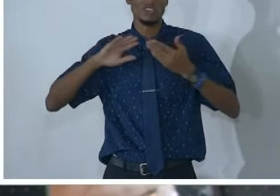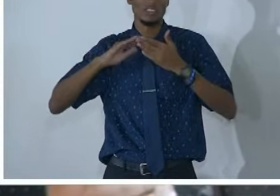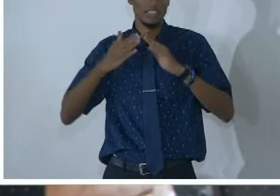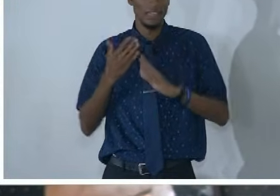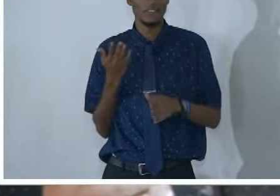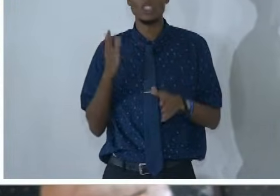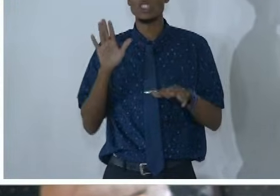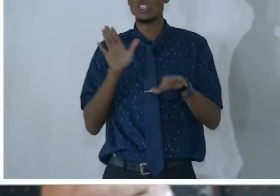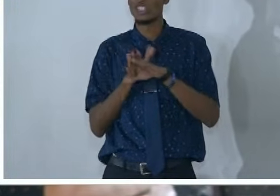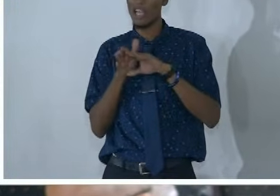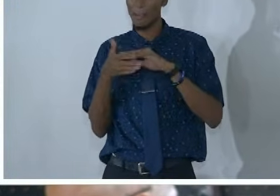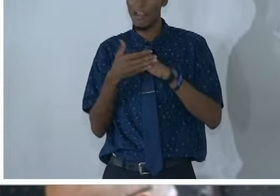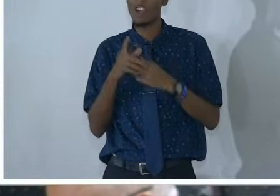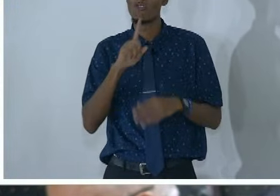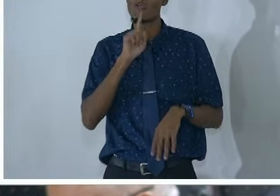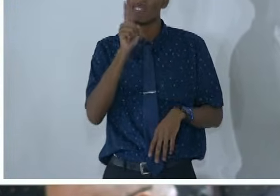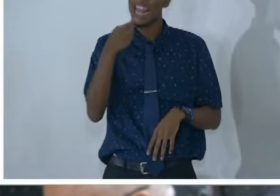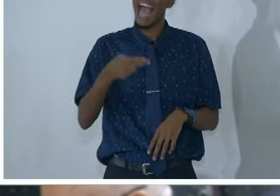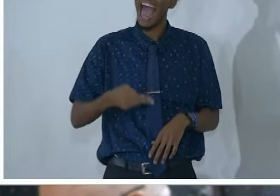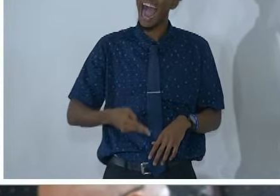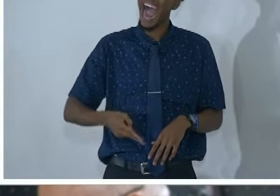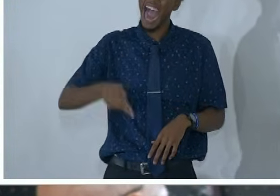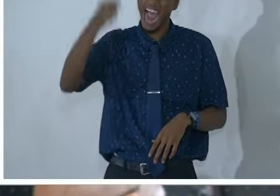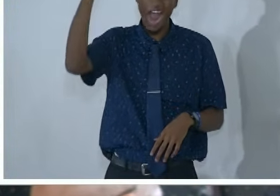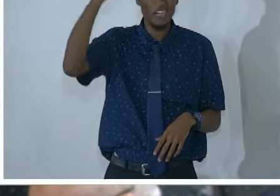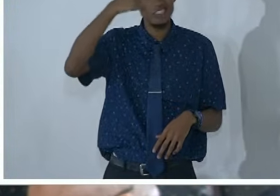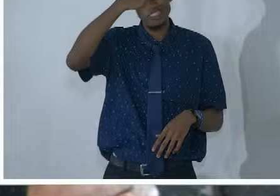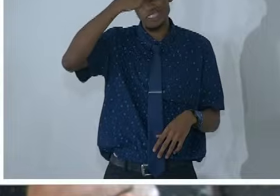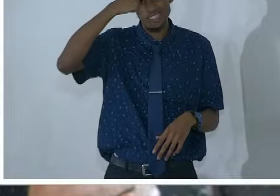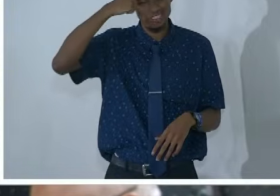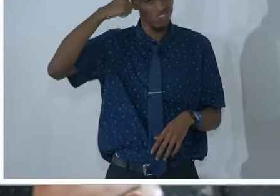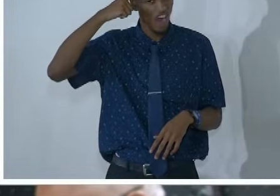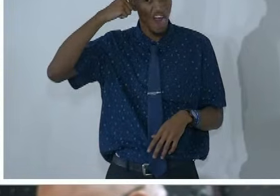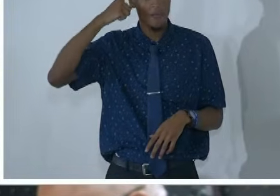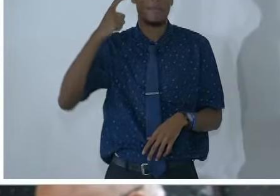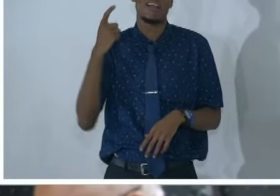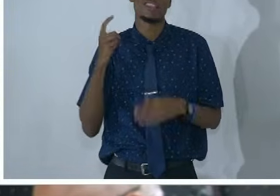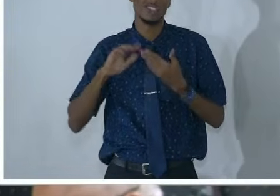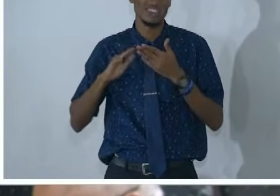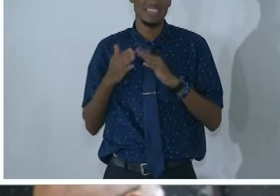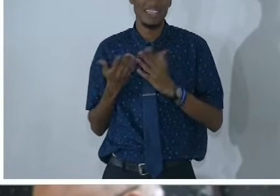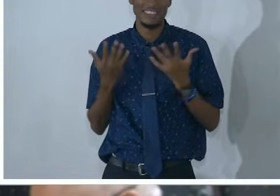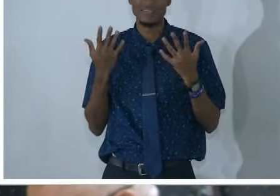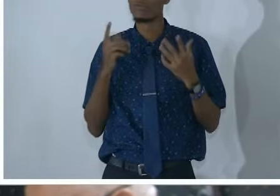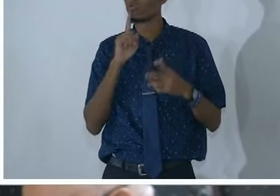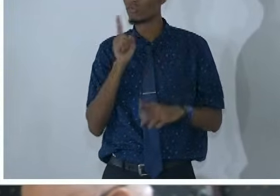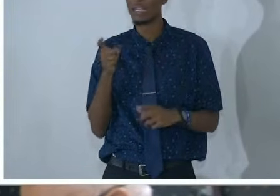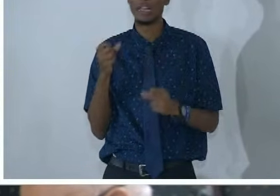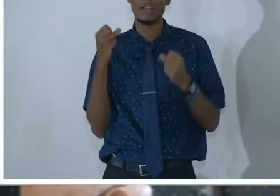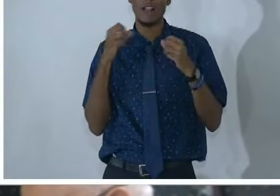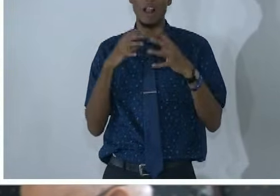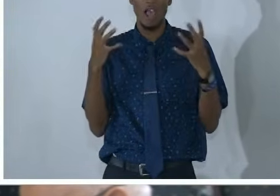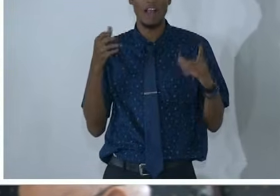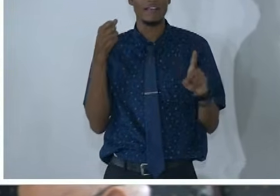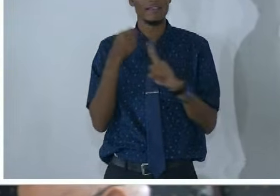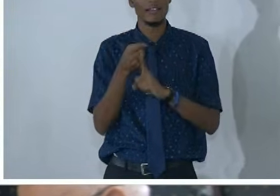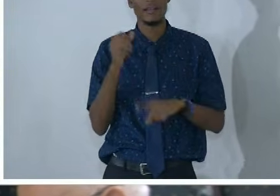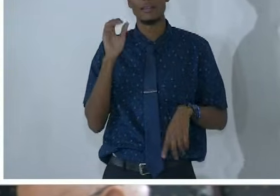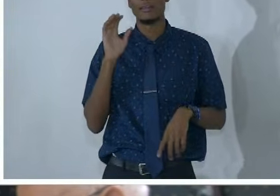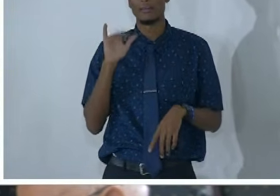Jamaica is a high trauma society, and a lot of it is influenced with our behavior, Madam Speaker,